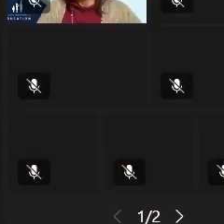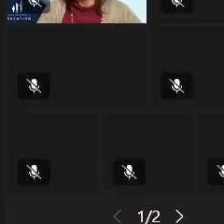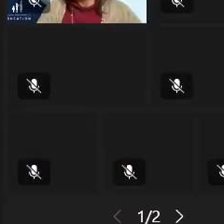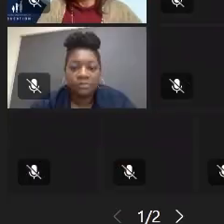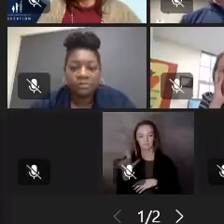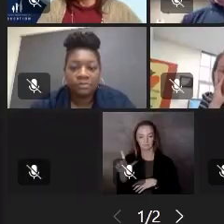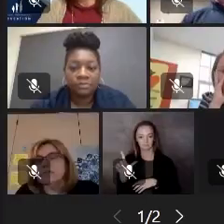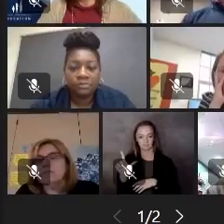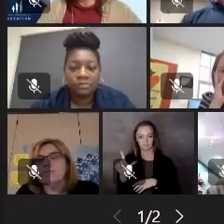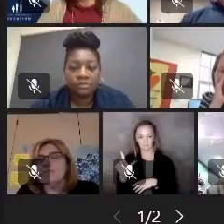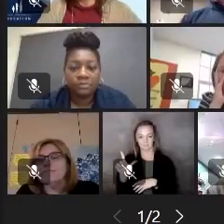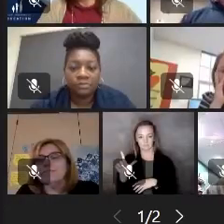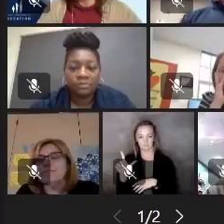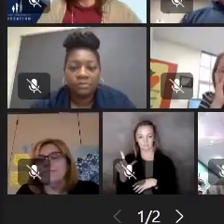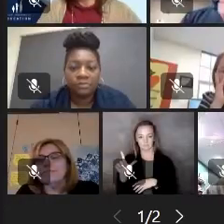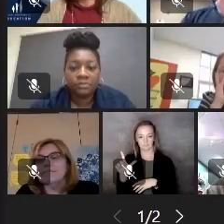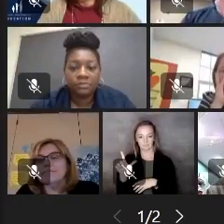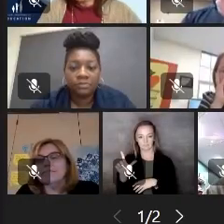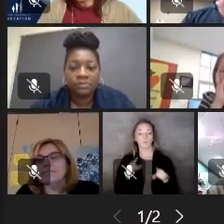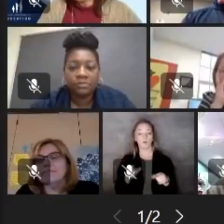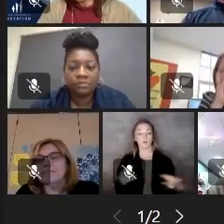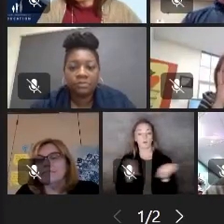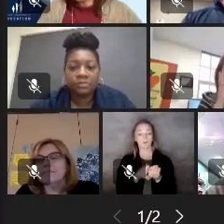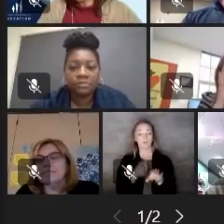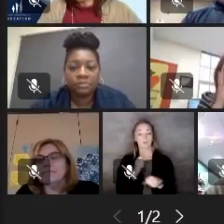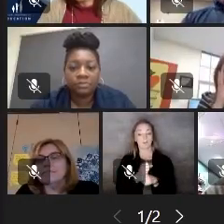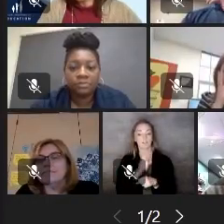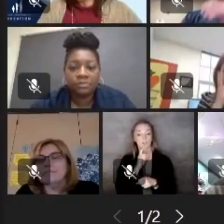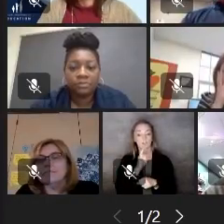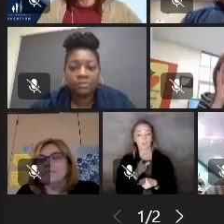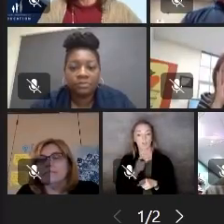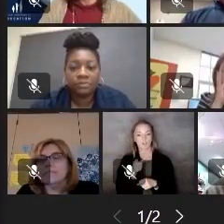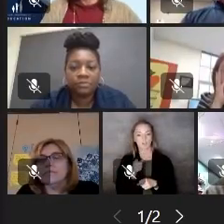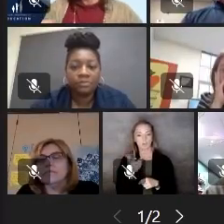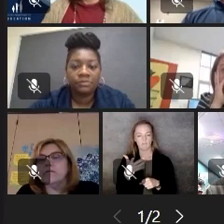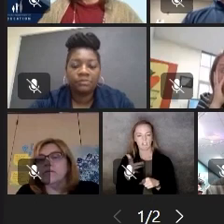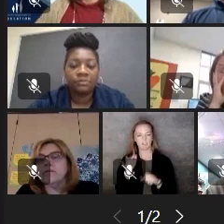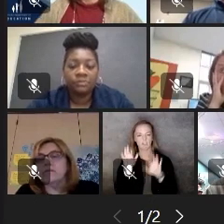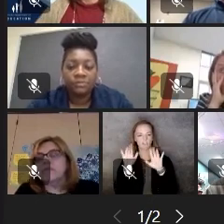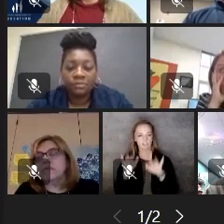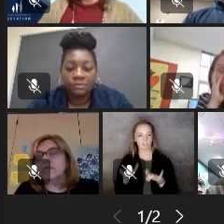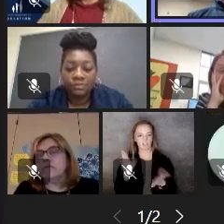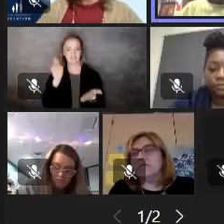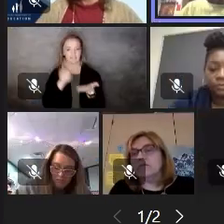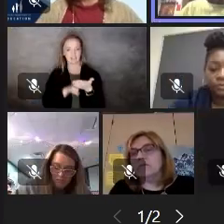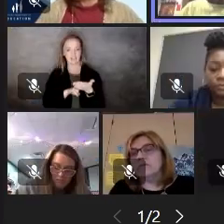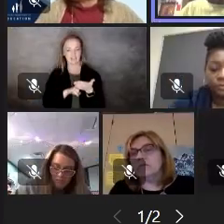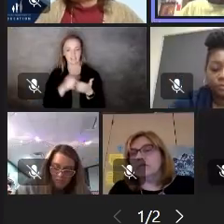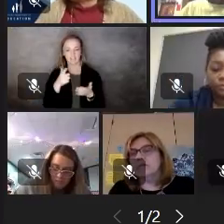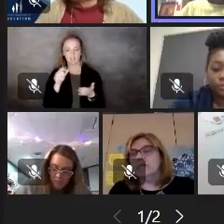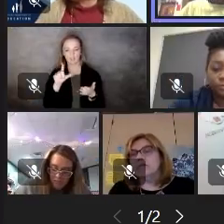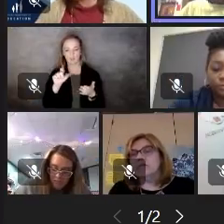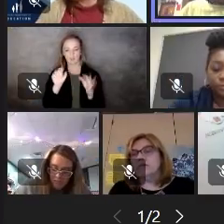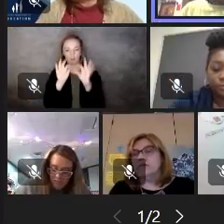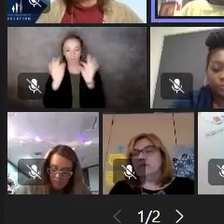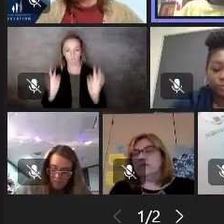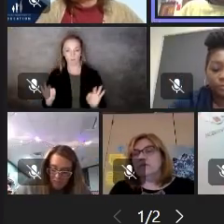So as we wrap up, just make sure that you did the sign-in sheet, sign-in Google form, and that was at the beginning of